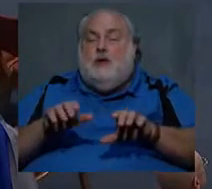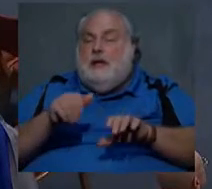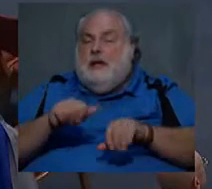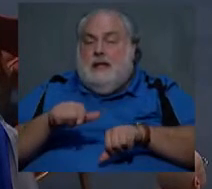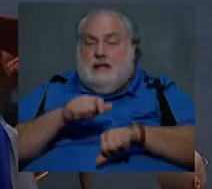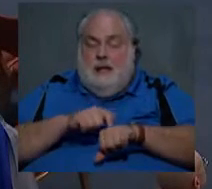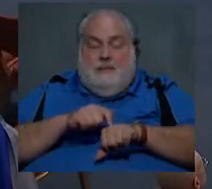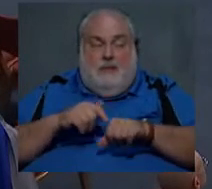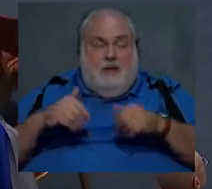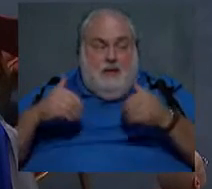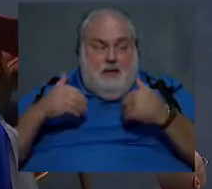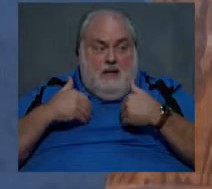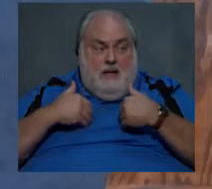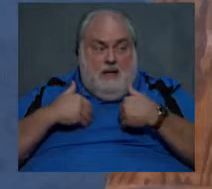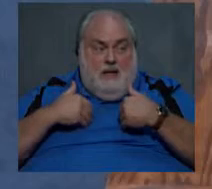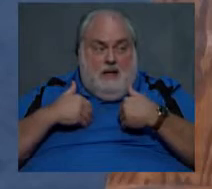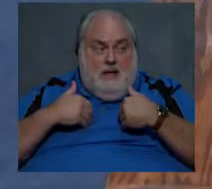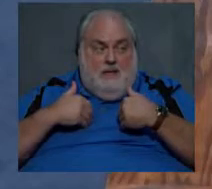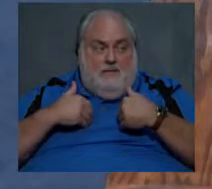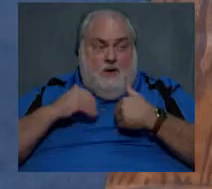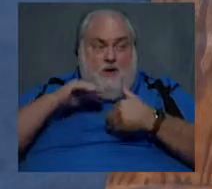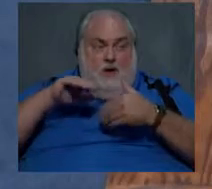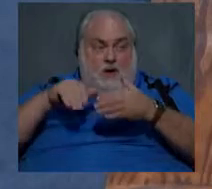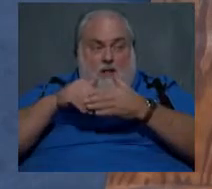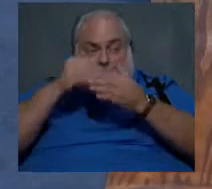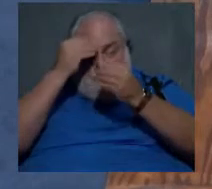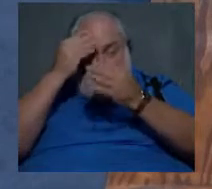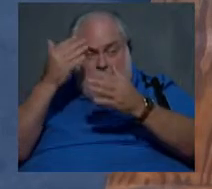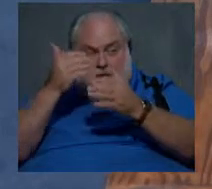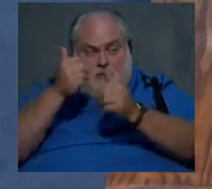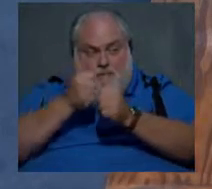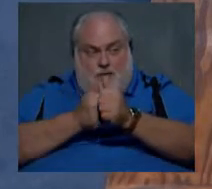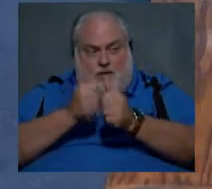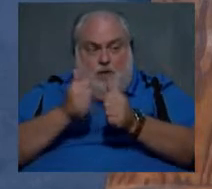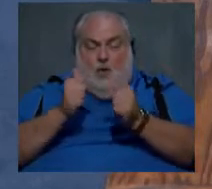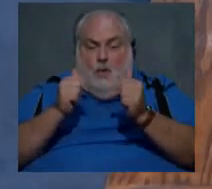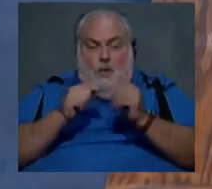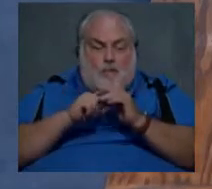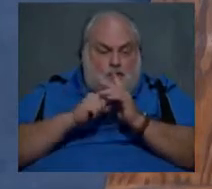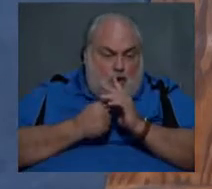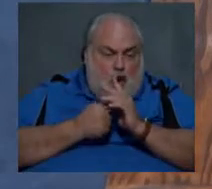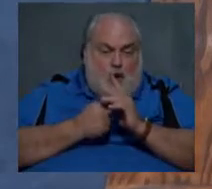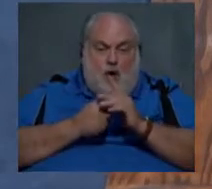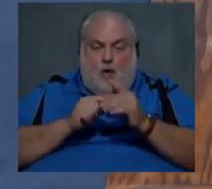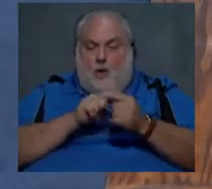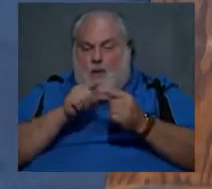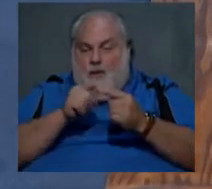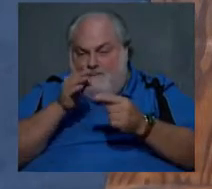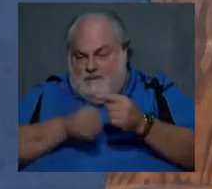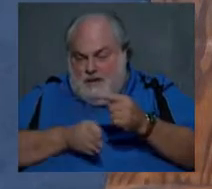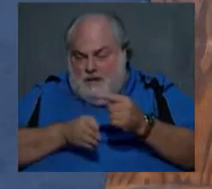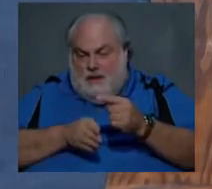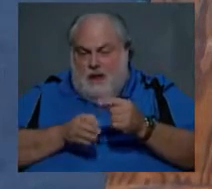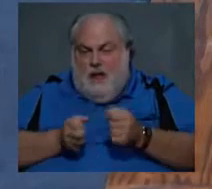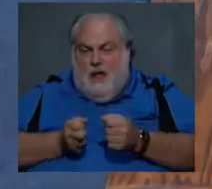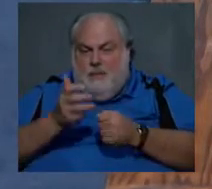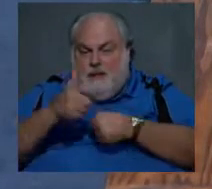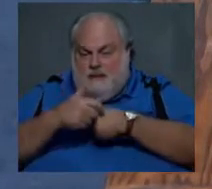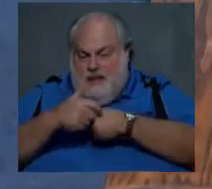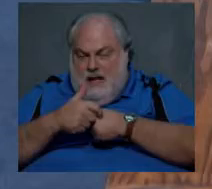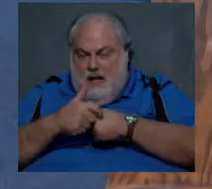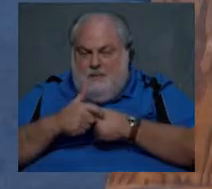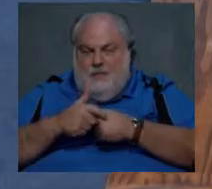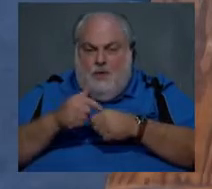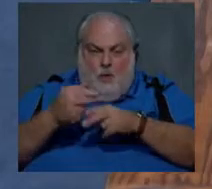track of all the information with each one we do. When we started, when it finished, how long it took, what the weight